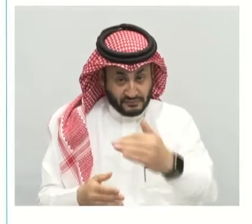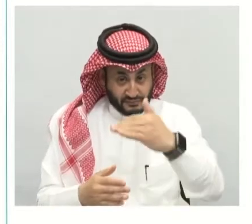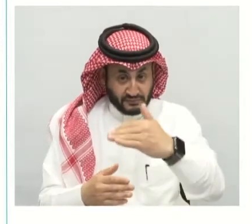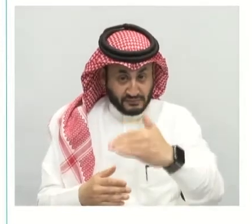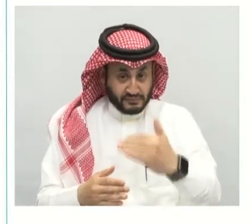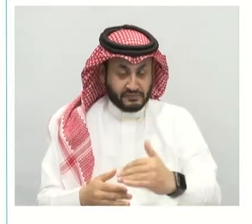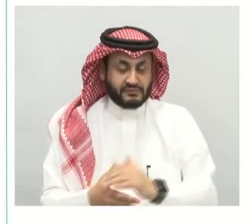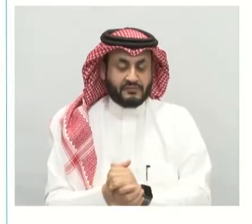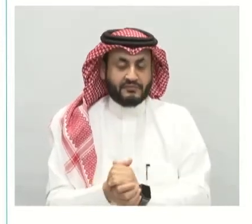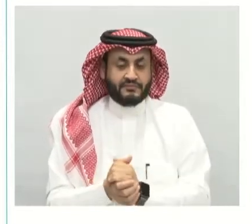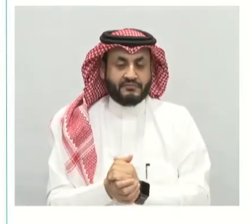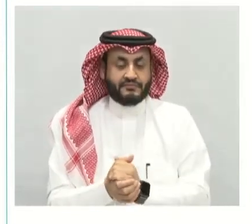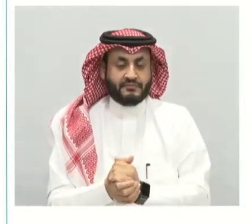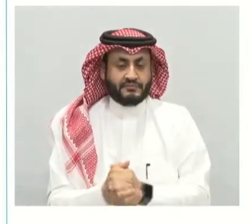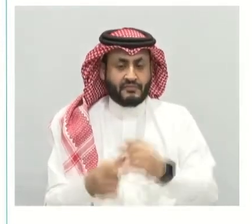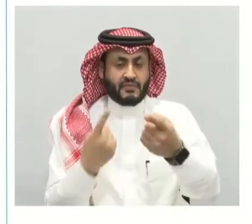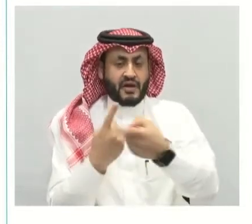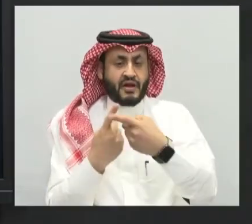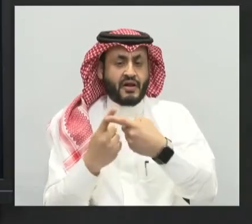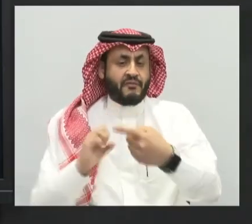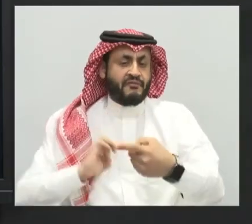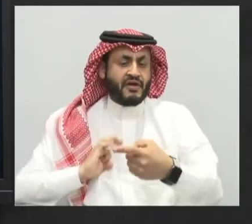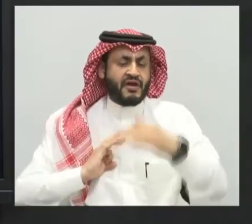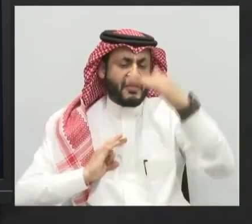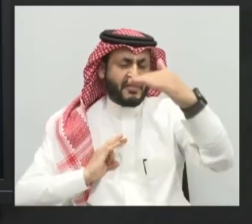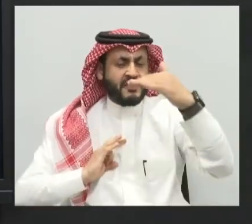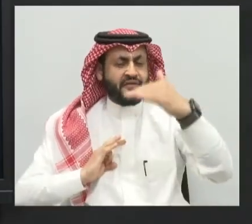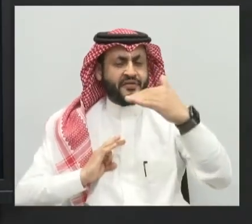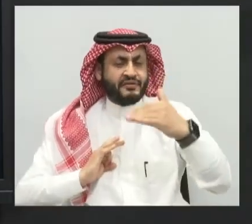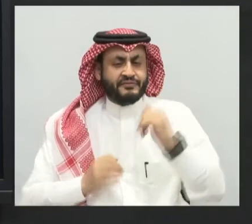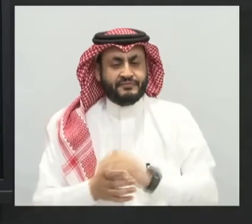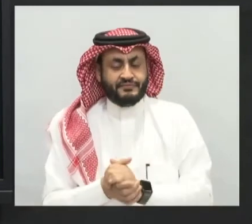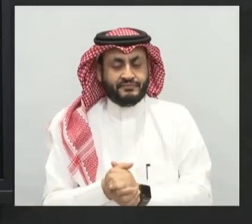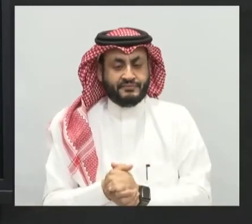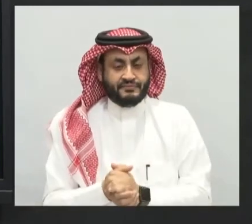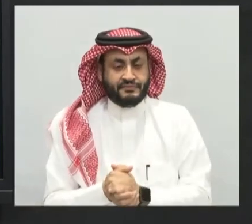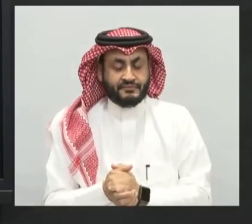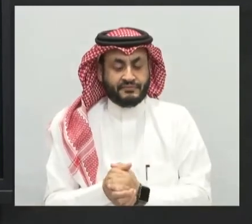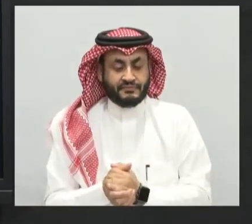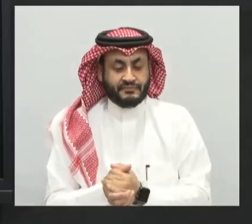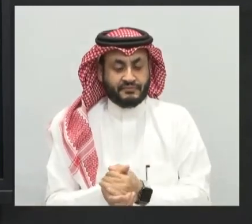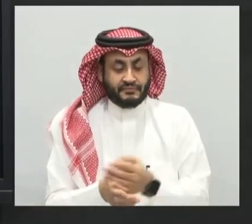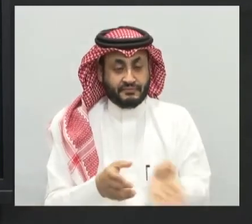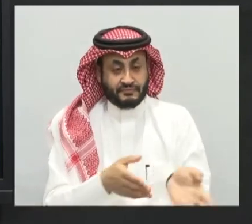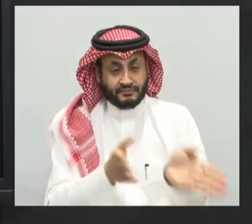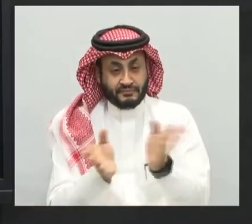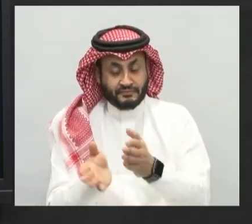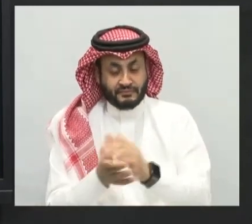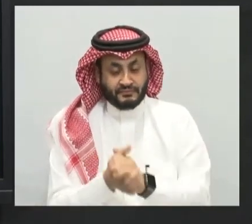your preferences. What is the first thing that you like, the second thing you like, and so on. And